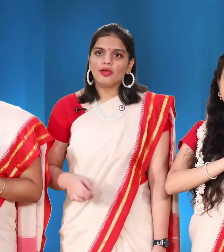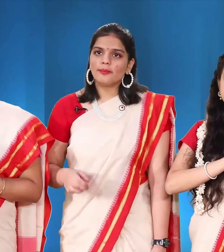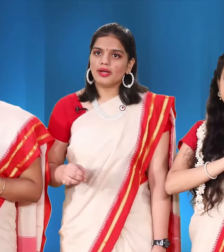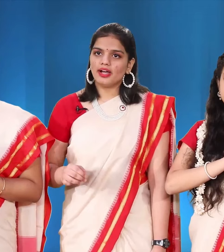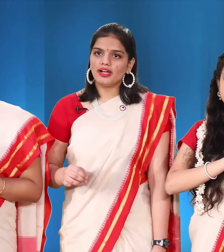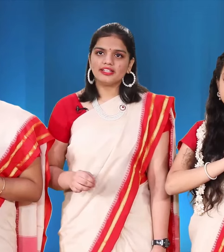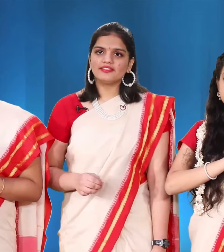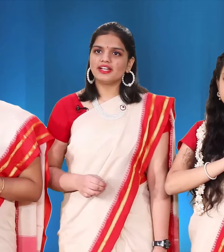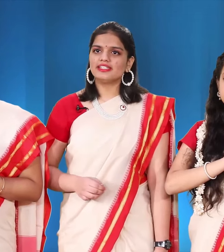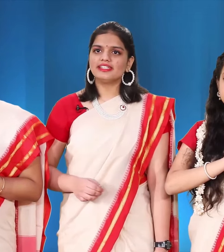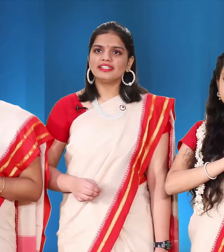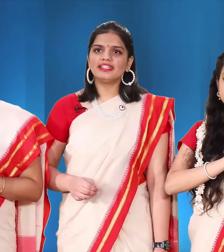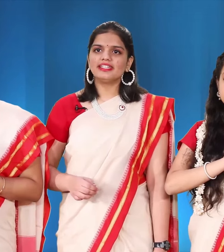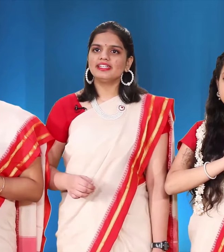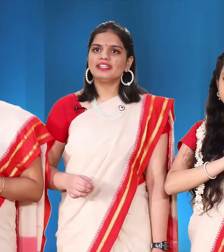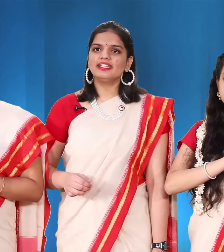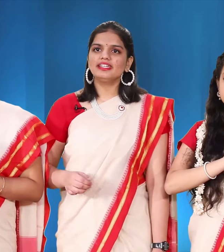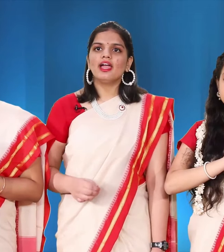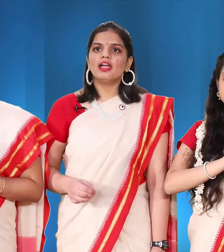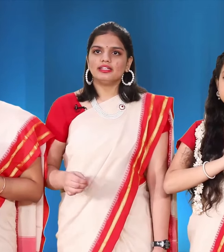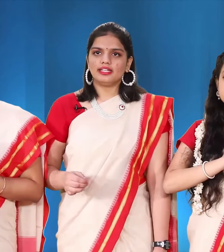Mabhatu Saraswati